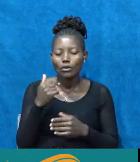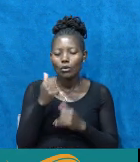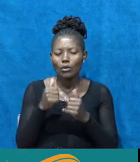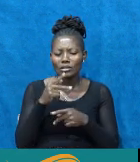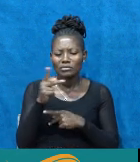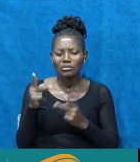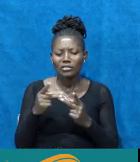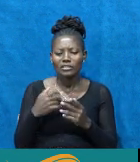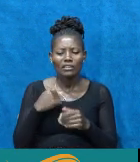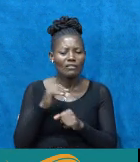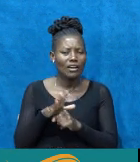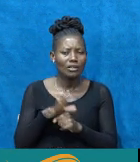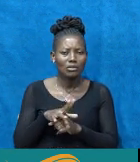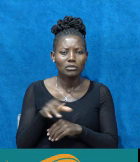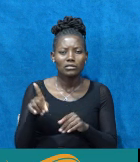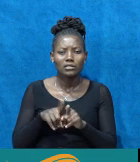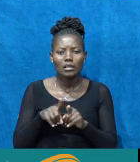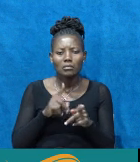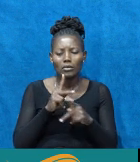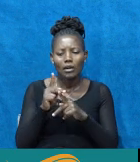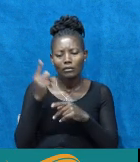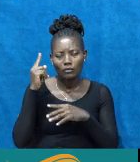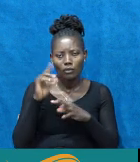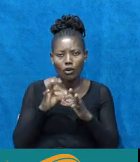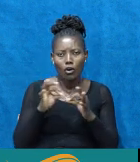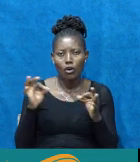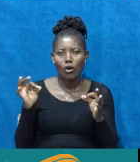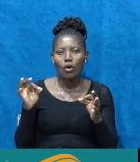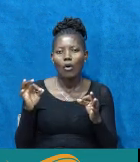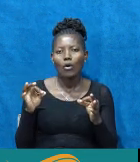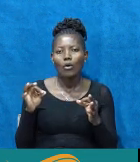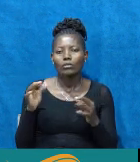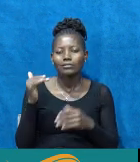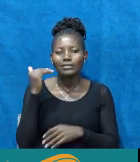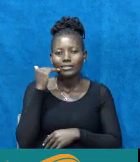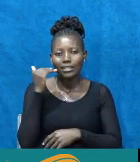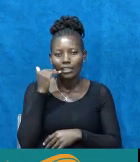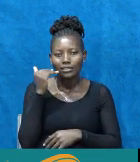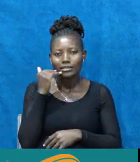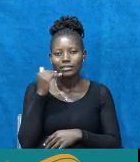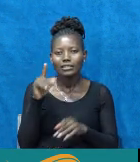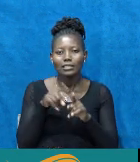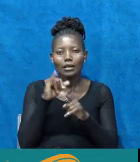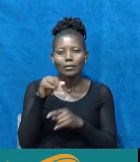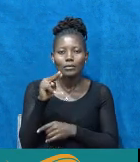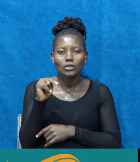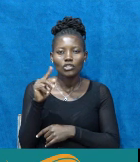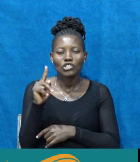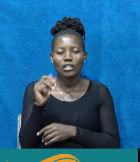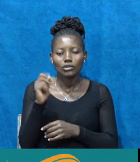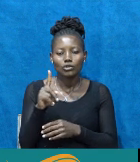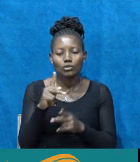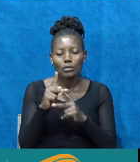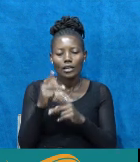foods that have gone through so many processes, so much preservatives, deli meats, fried fruits,